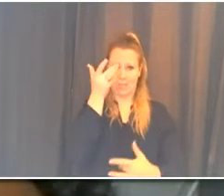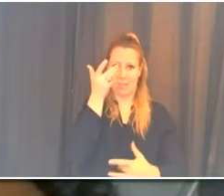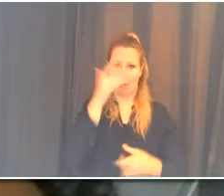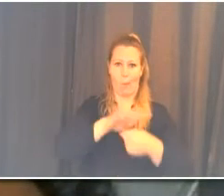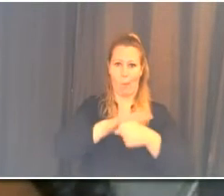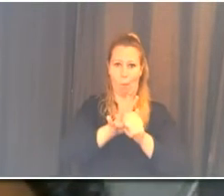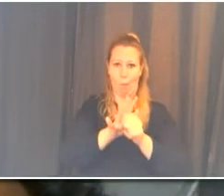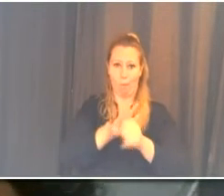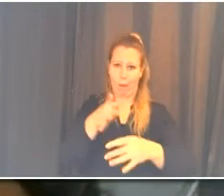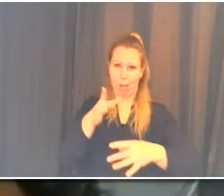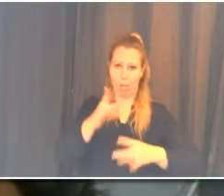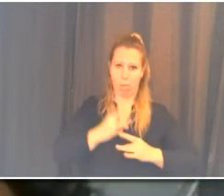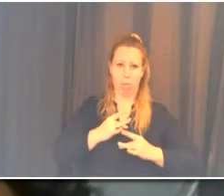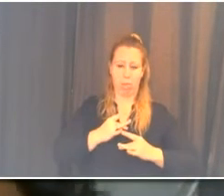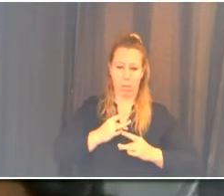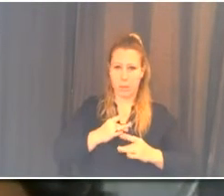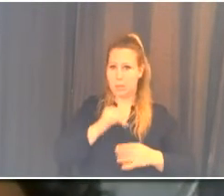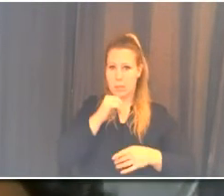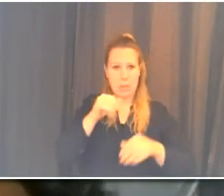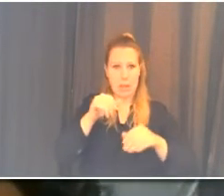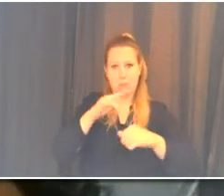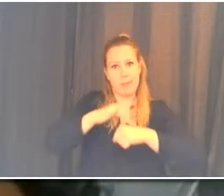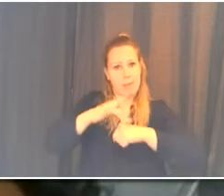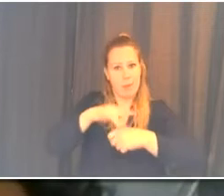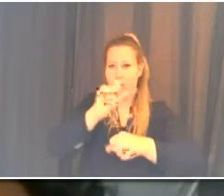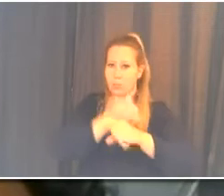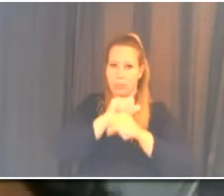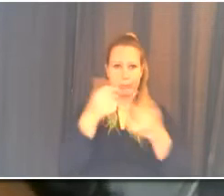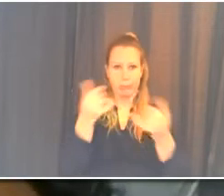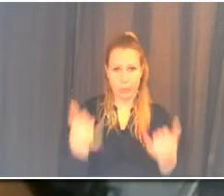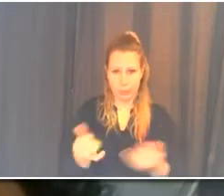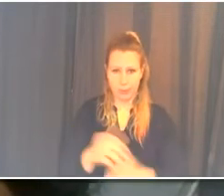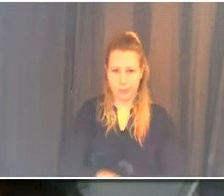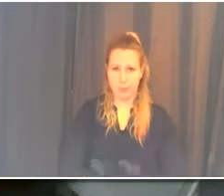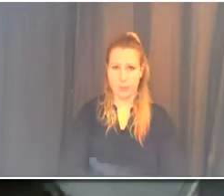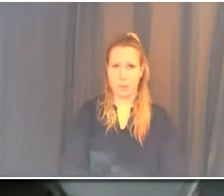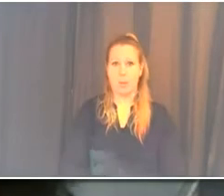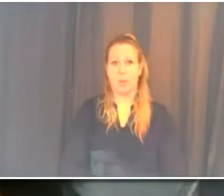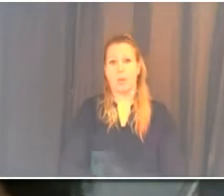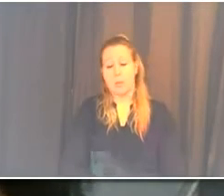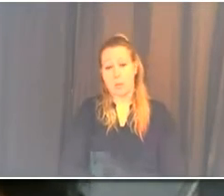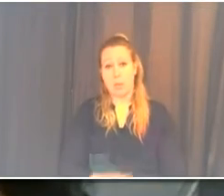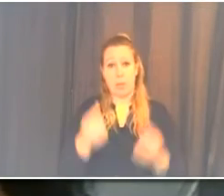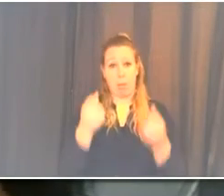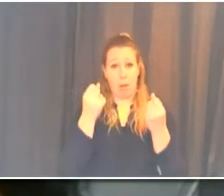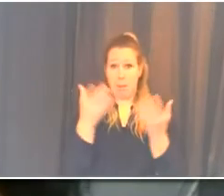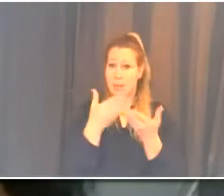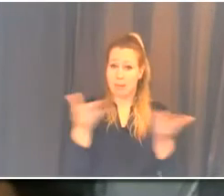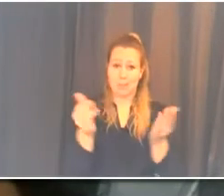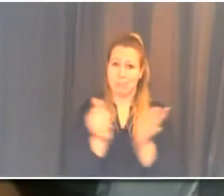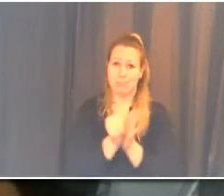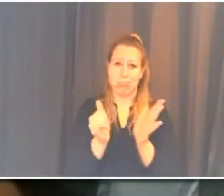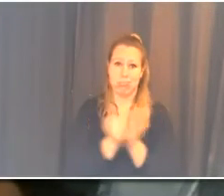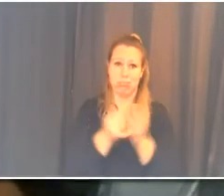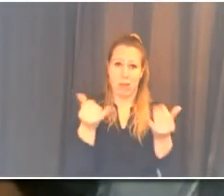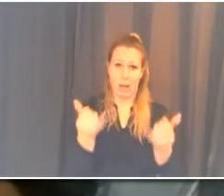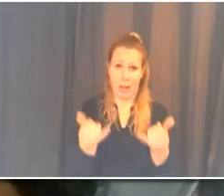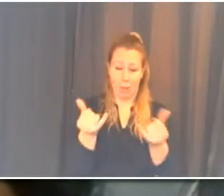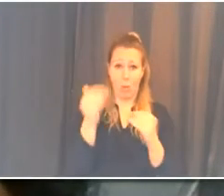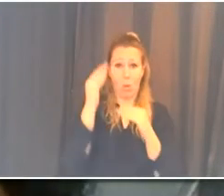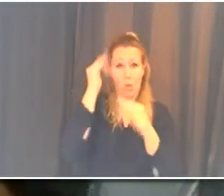clients now and we can't file support modification petitions for clients who've lost jobs in my be in need of